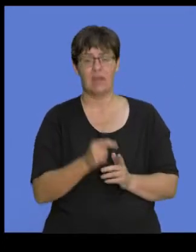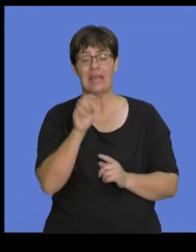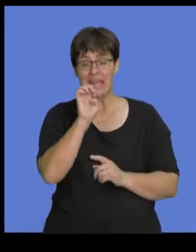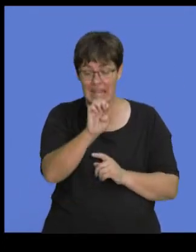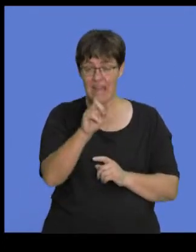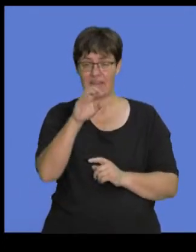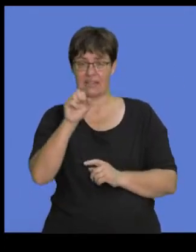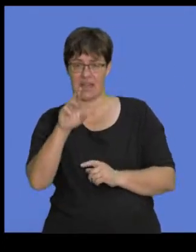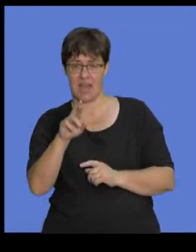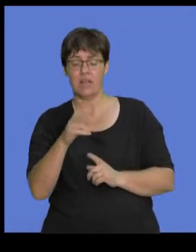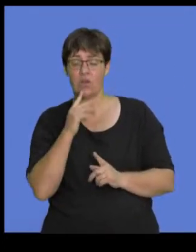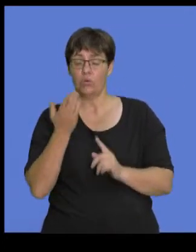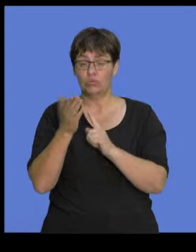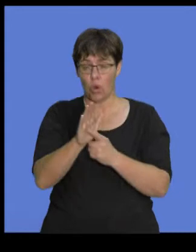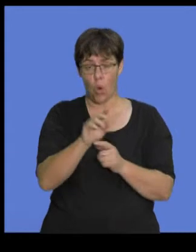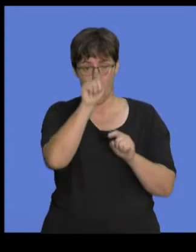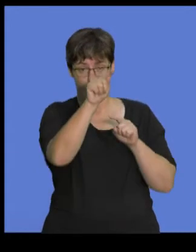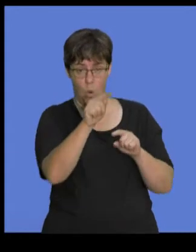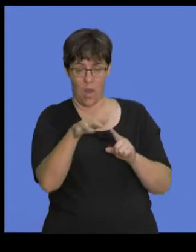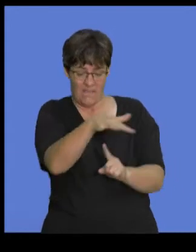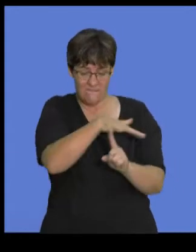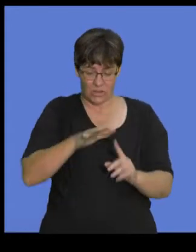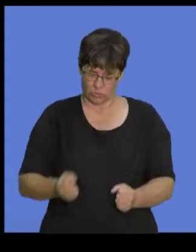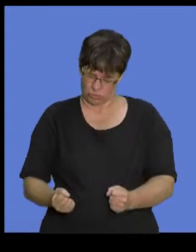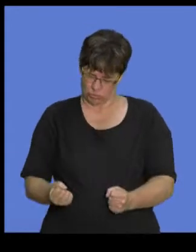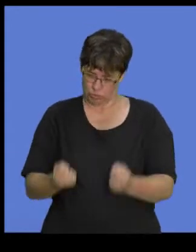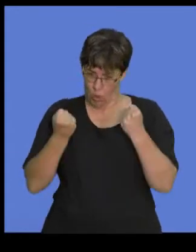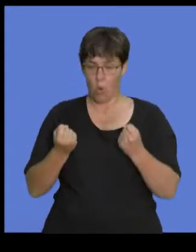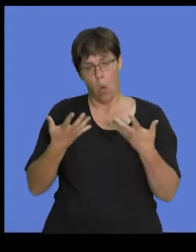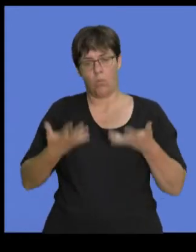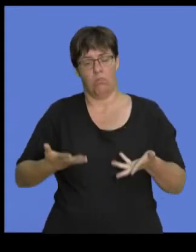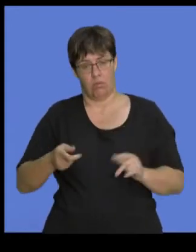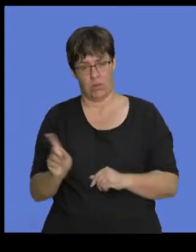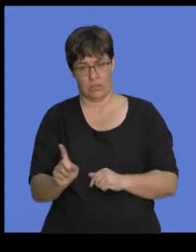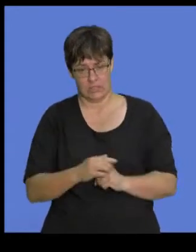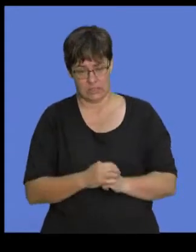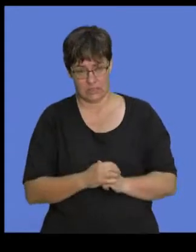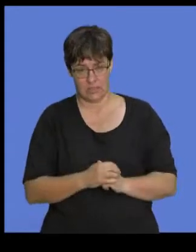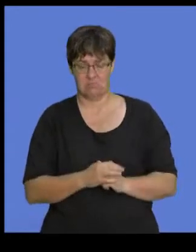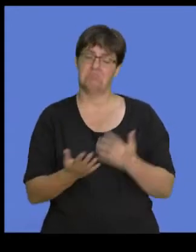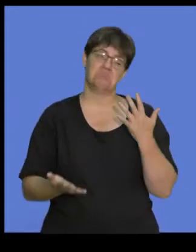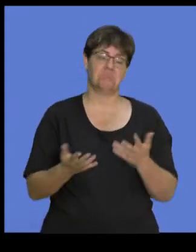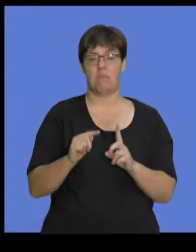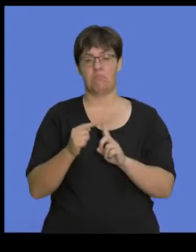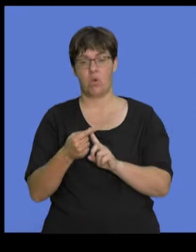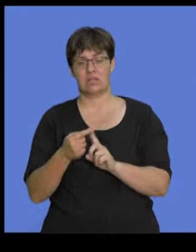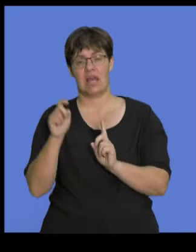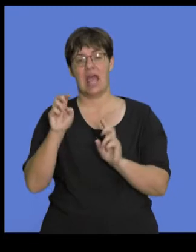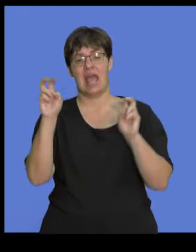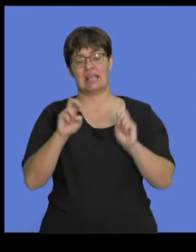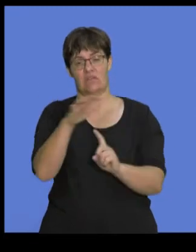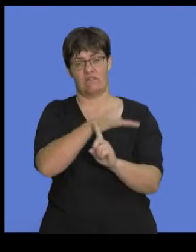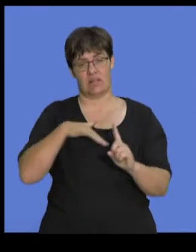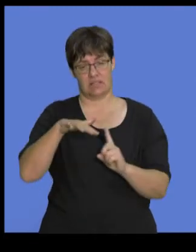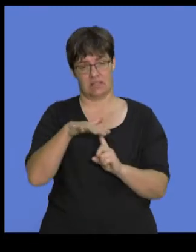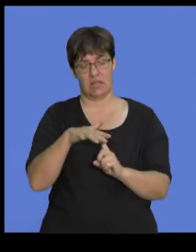vector, so it's an indication of how strong the field is at that point. Say, for argument's sake, we've got a point in an electric